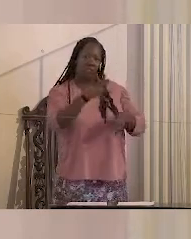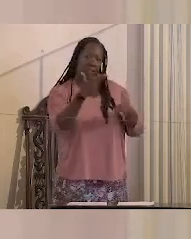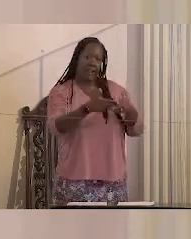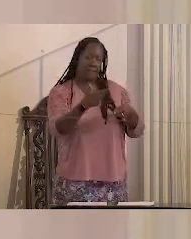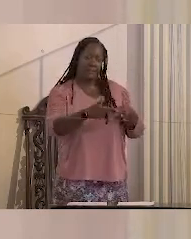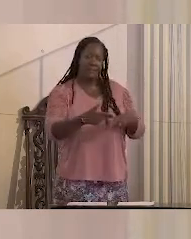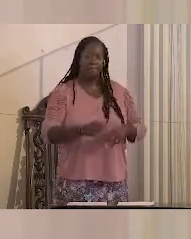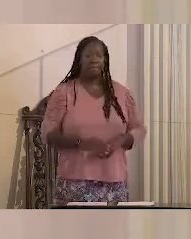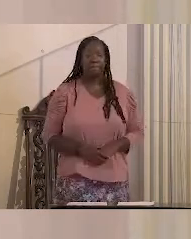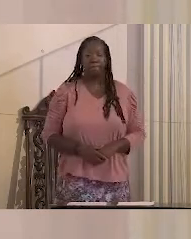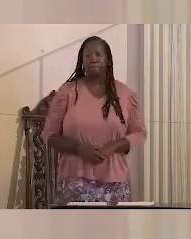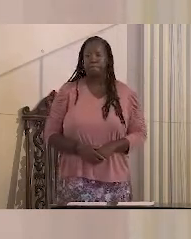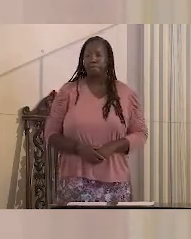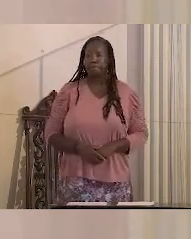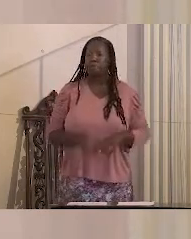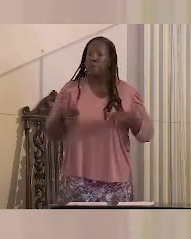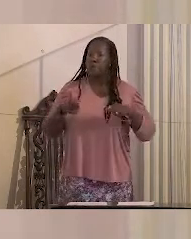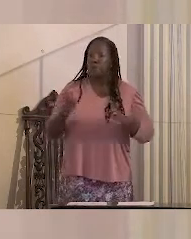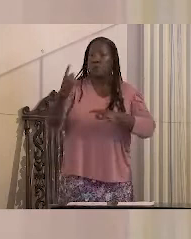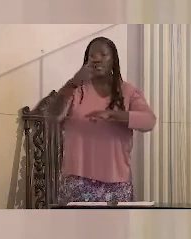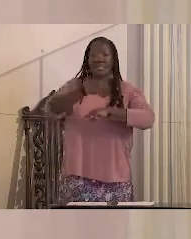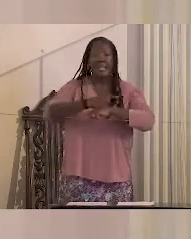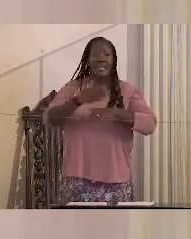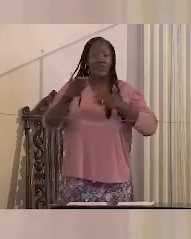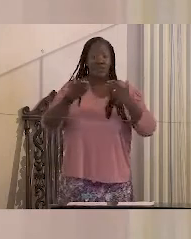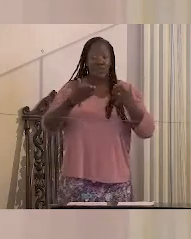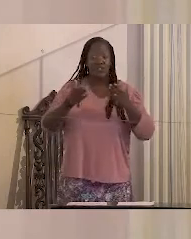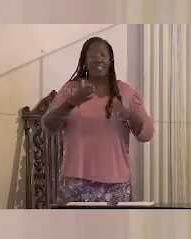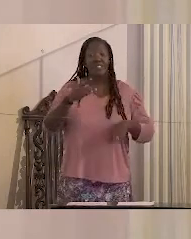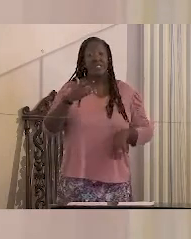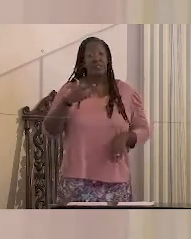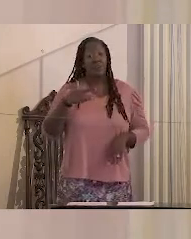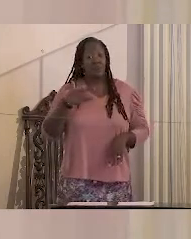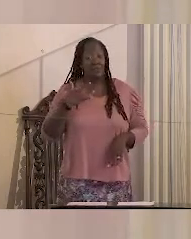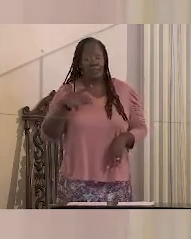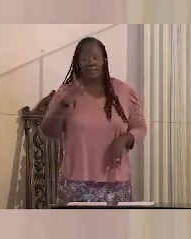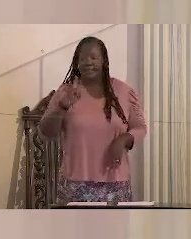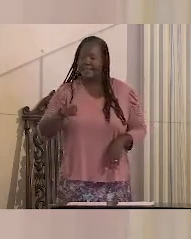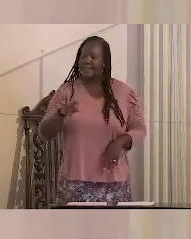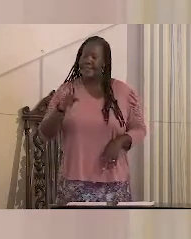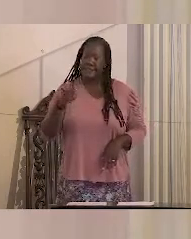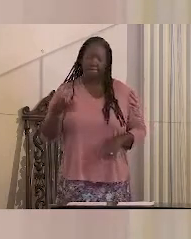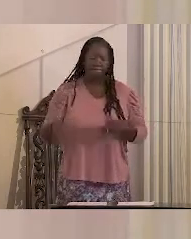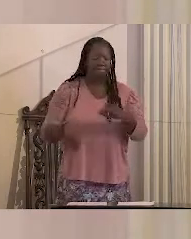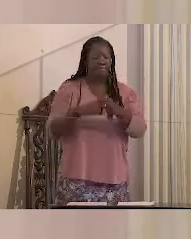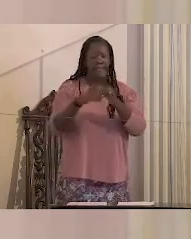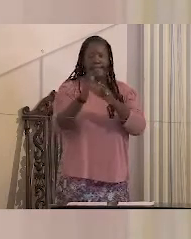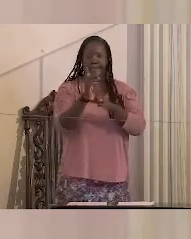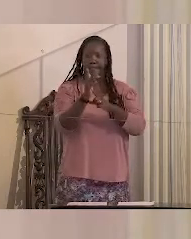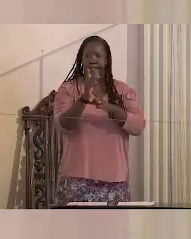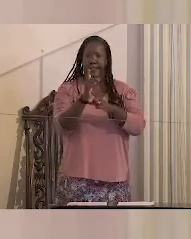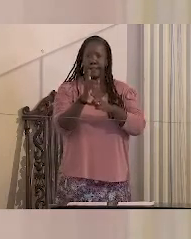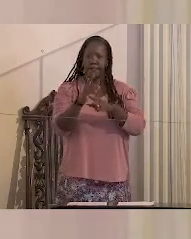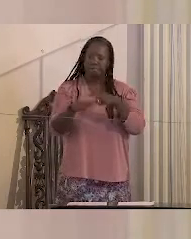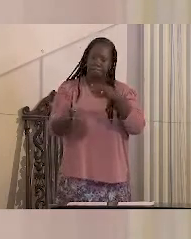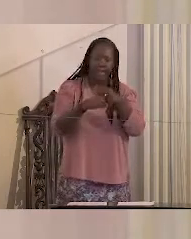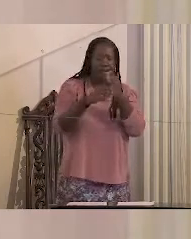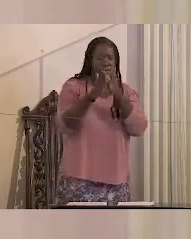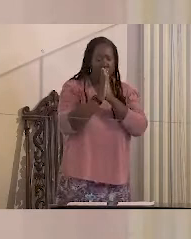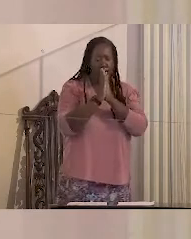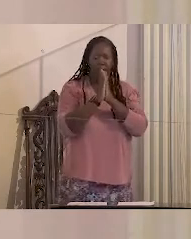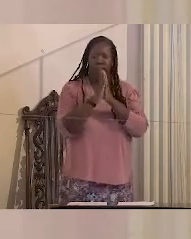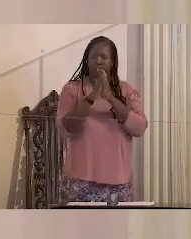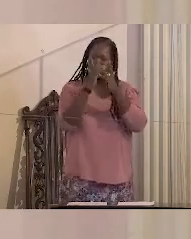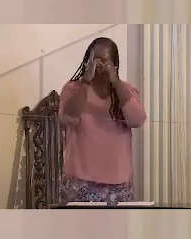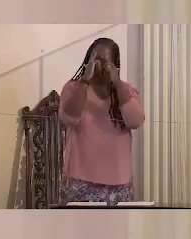But if any time during today's service you feel the need to come up and light a candle and say a prayer, please feel free to do